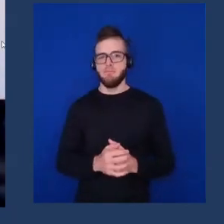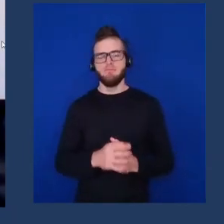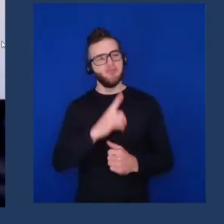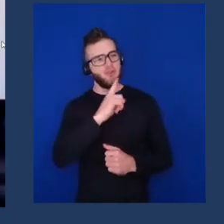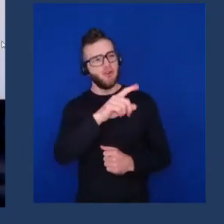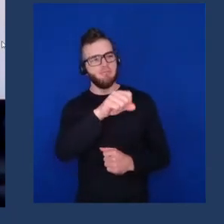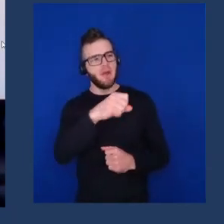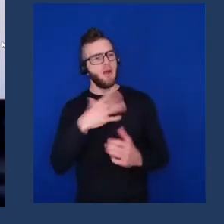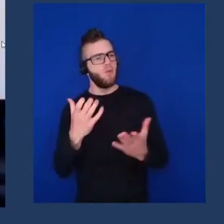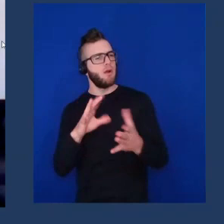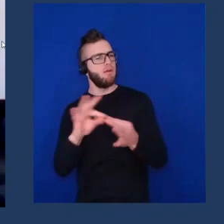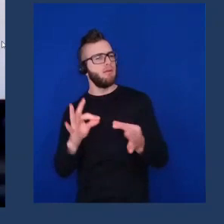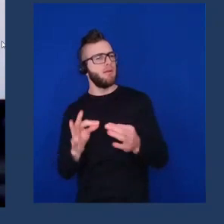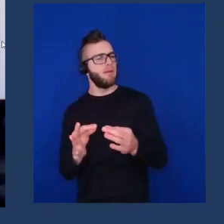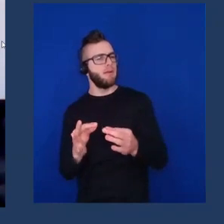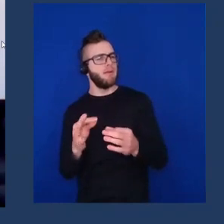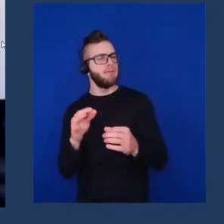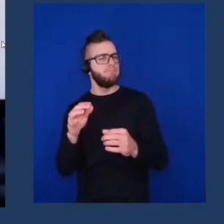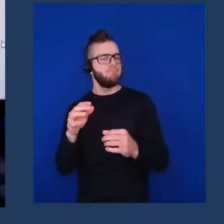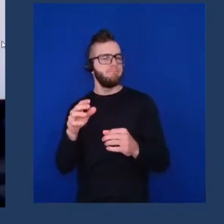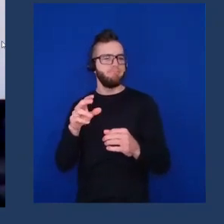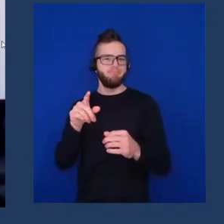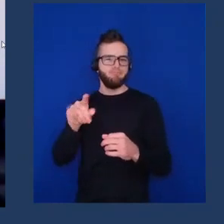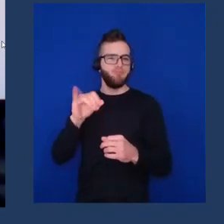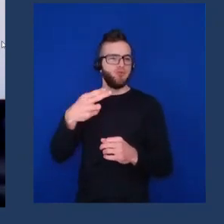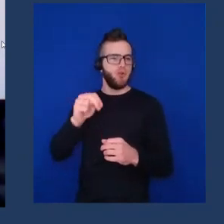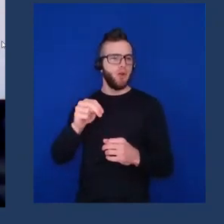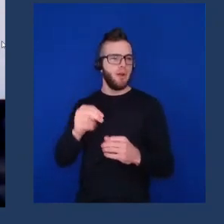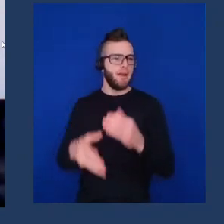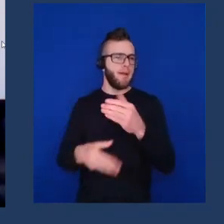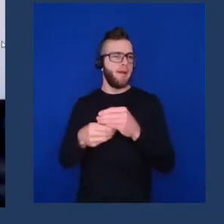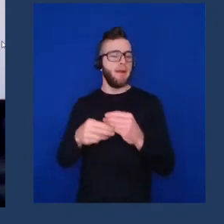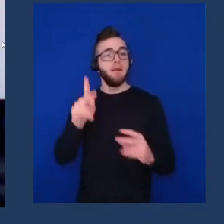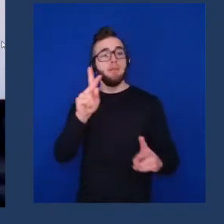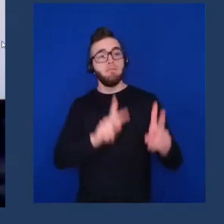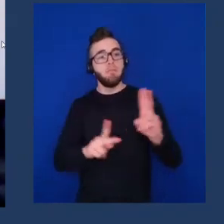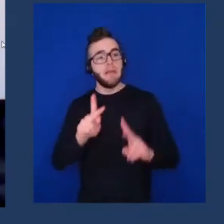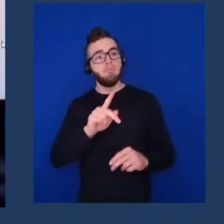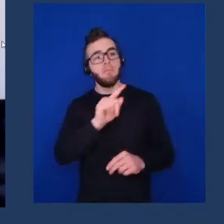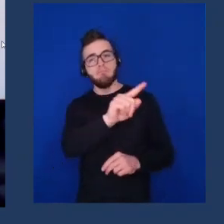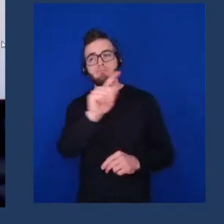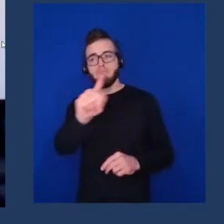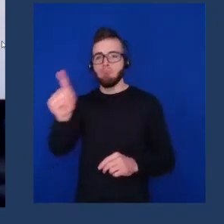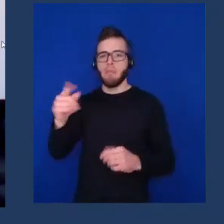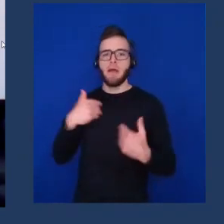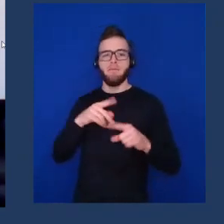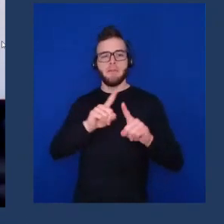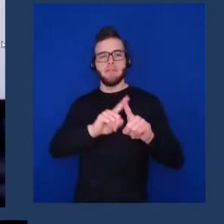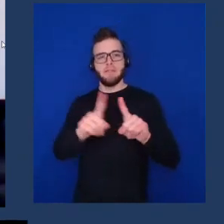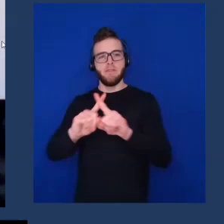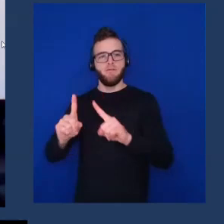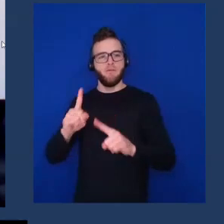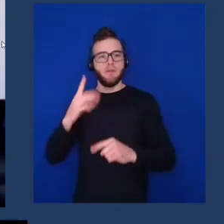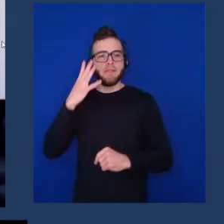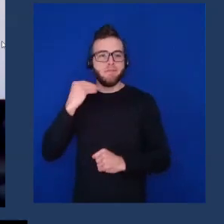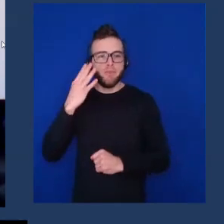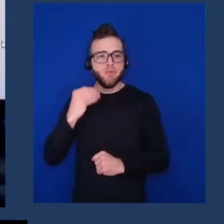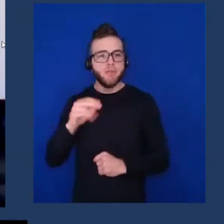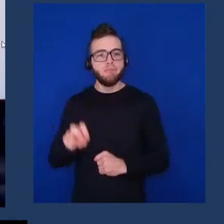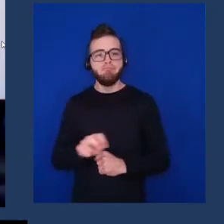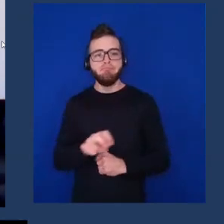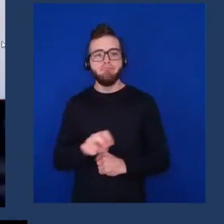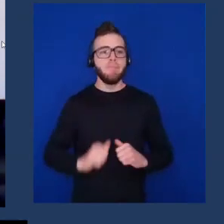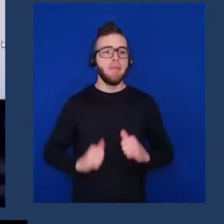about, right? Where people have different, different experiences, different needs, and it is important that